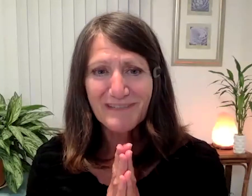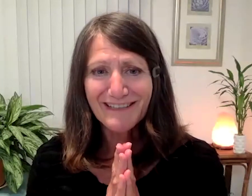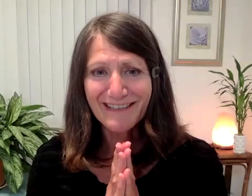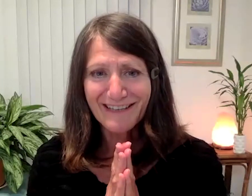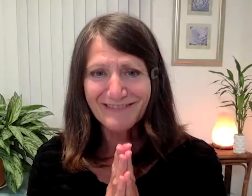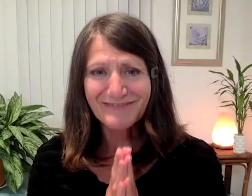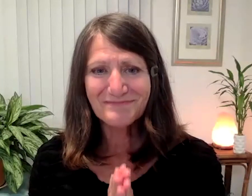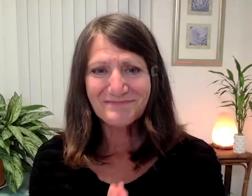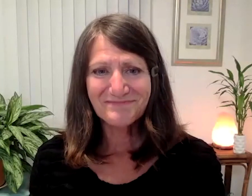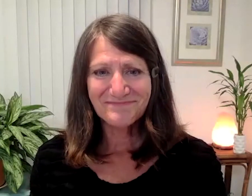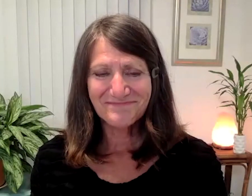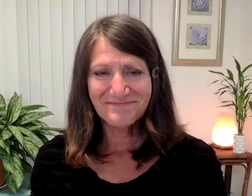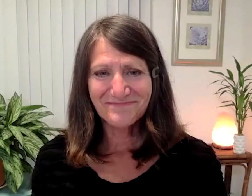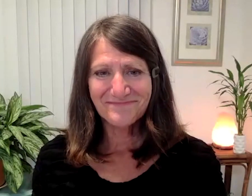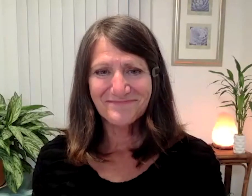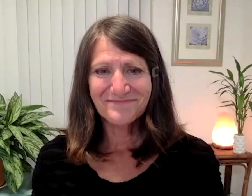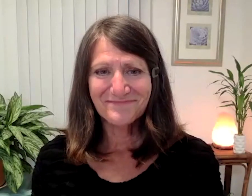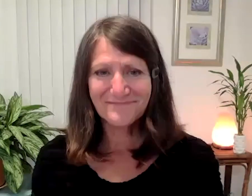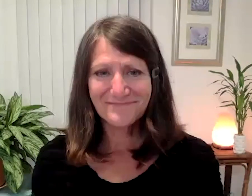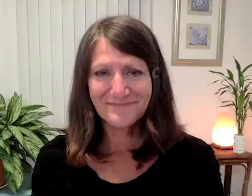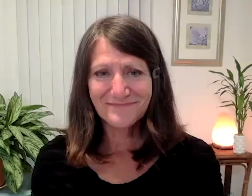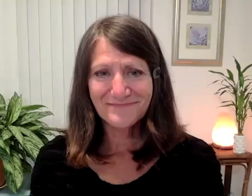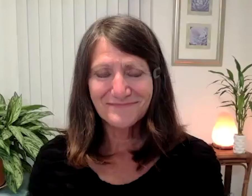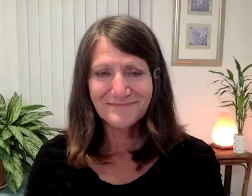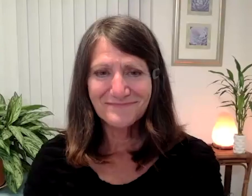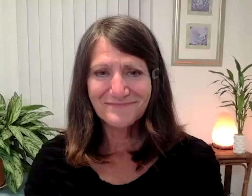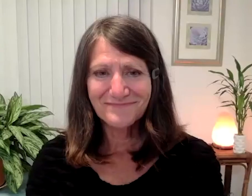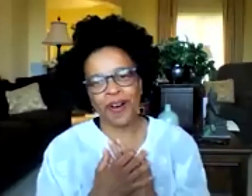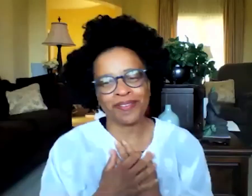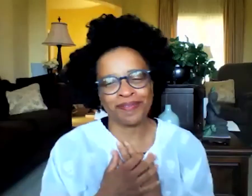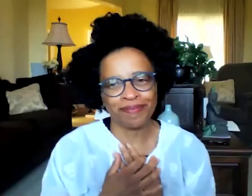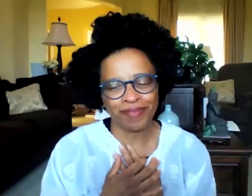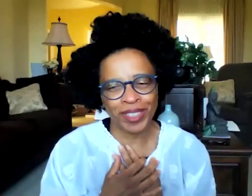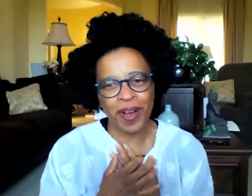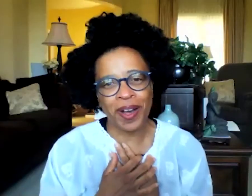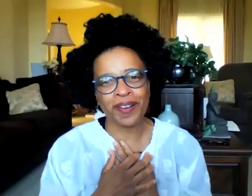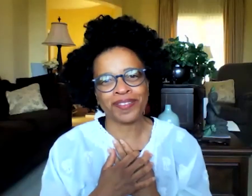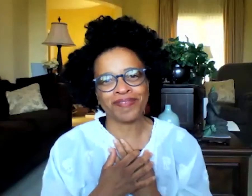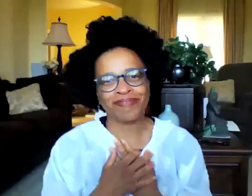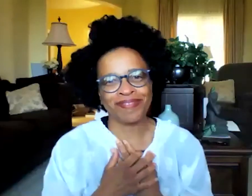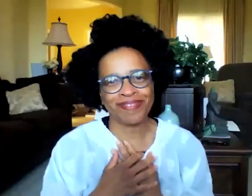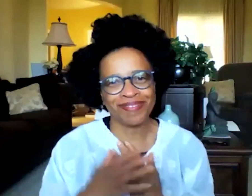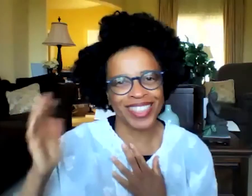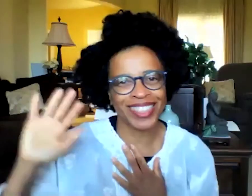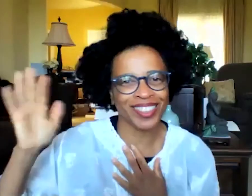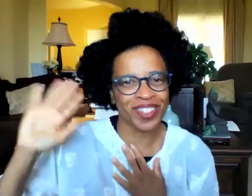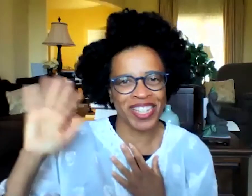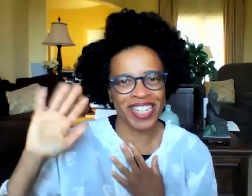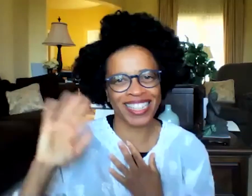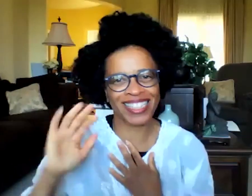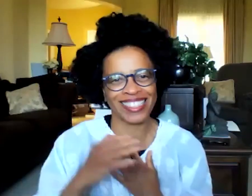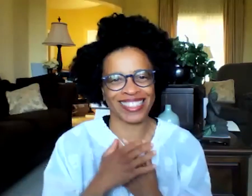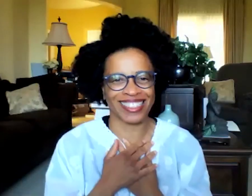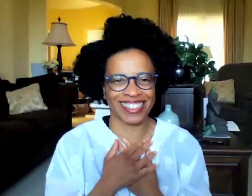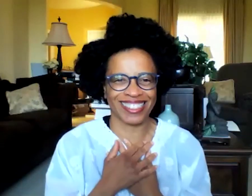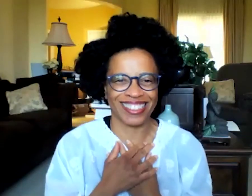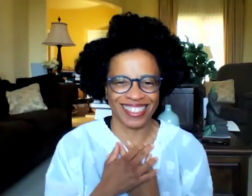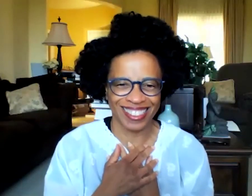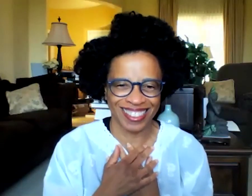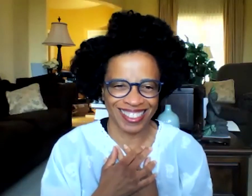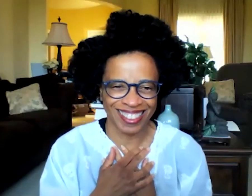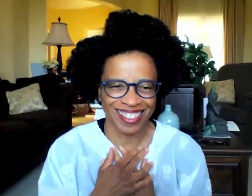Until we meet again. Thank you all. Be well. Until we meet again.